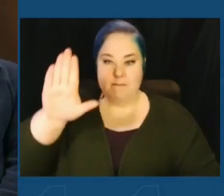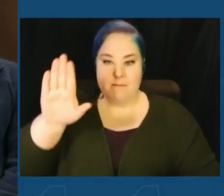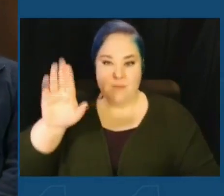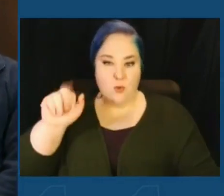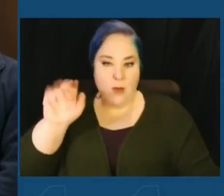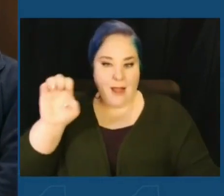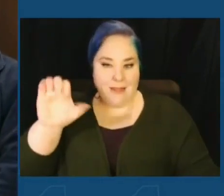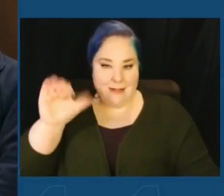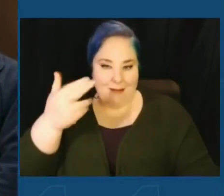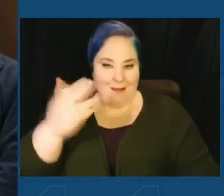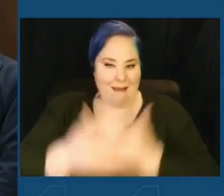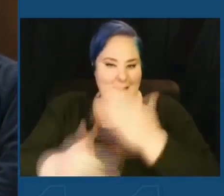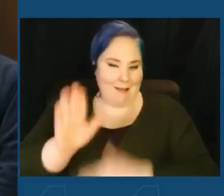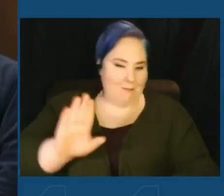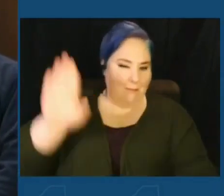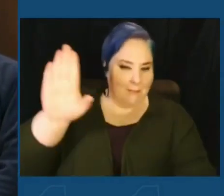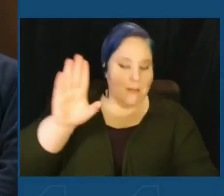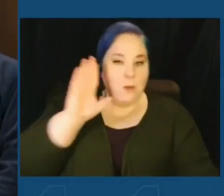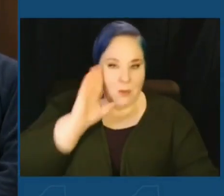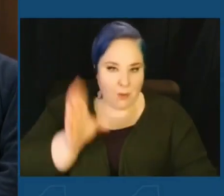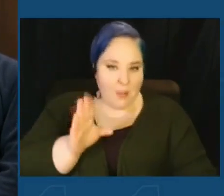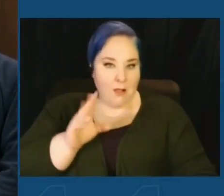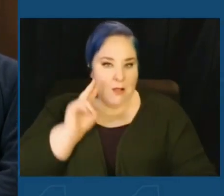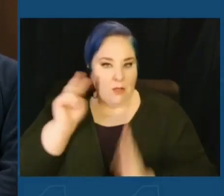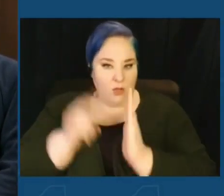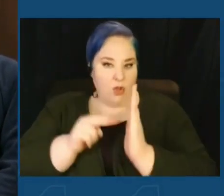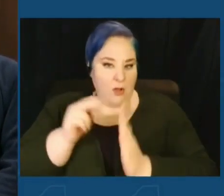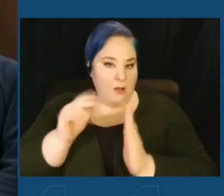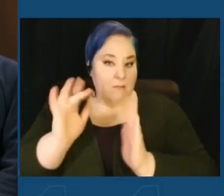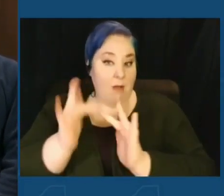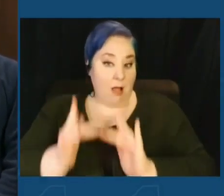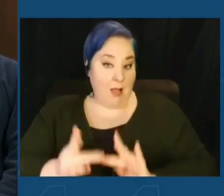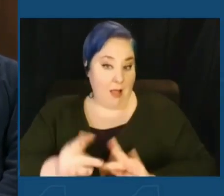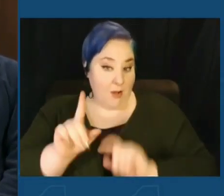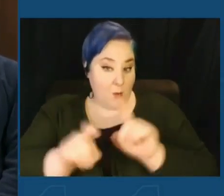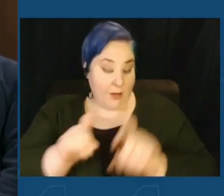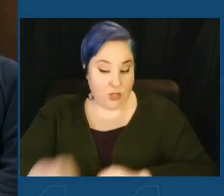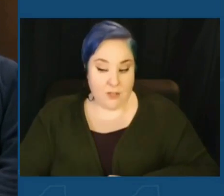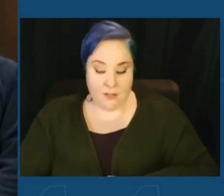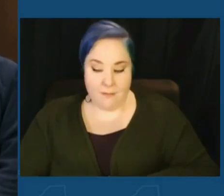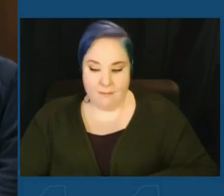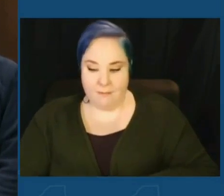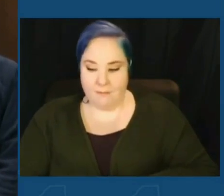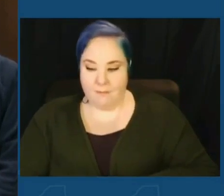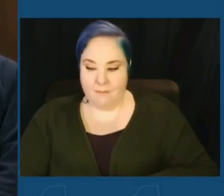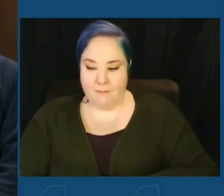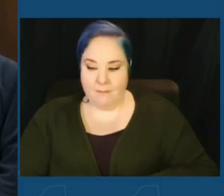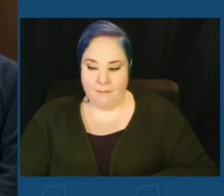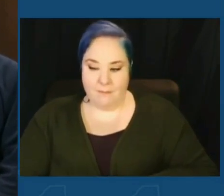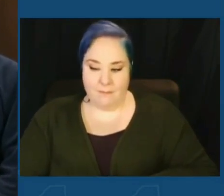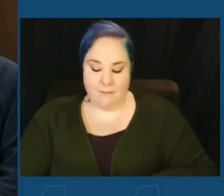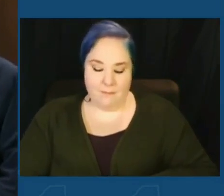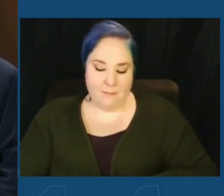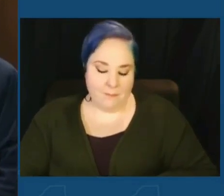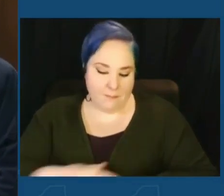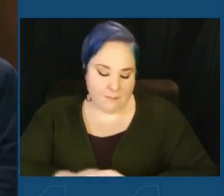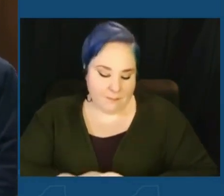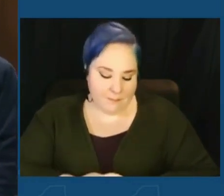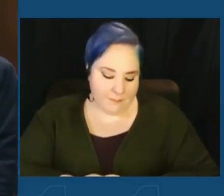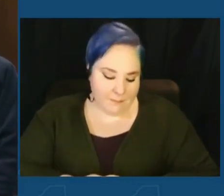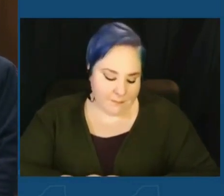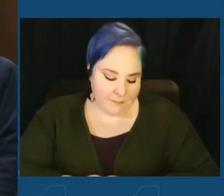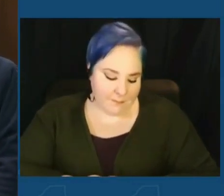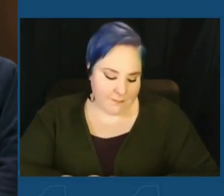we will unmute your line. Okay. Wait about 30 seconds to make sure that everybody who would like to raise their hand can.